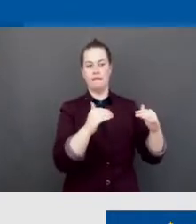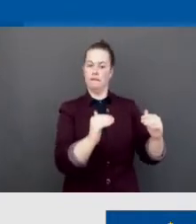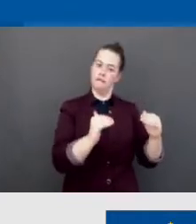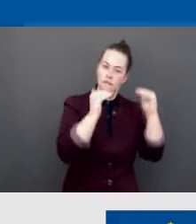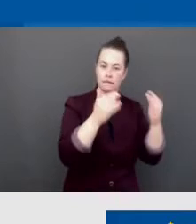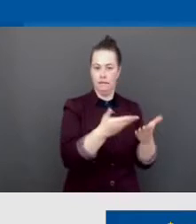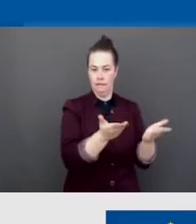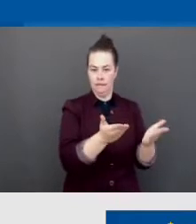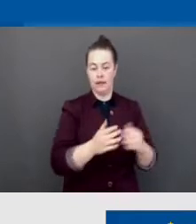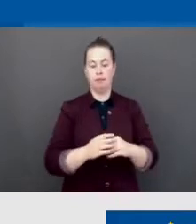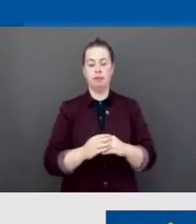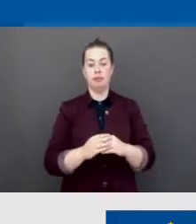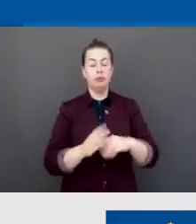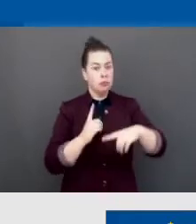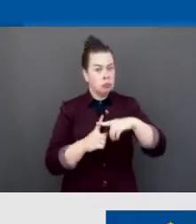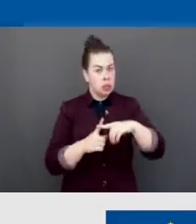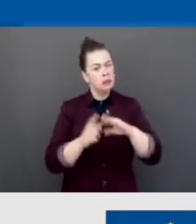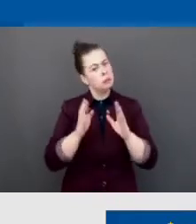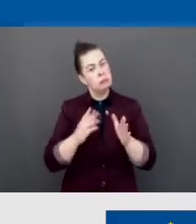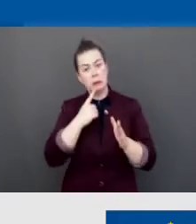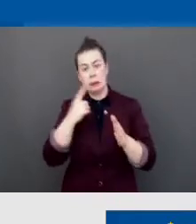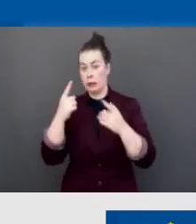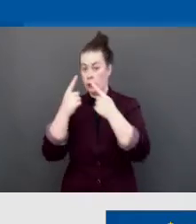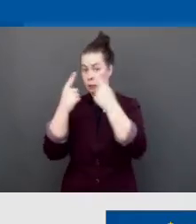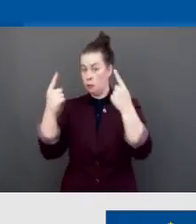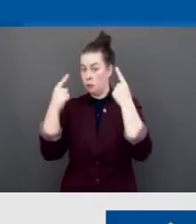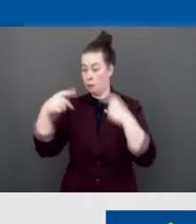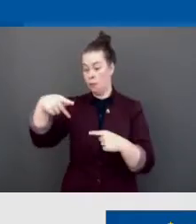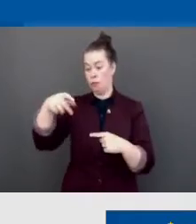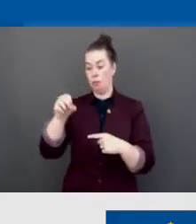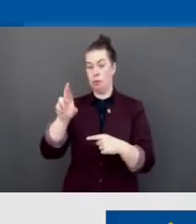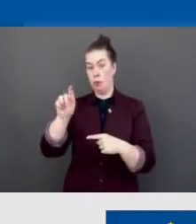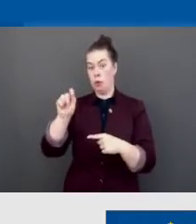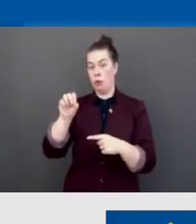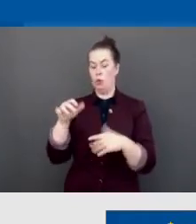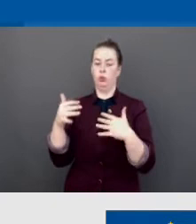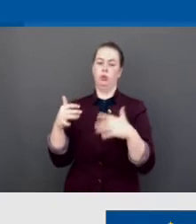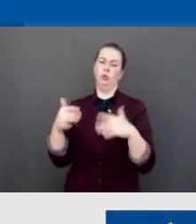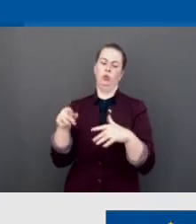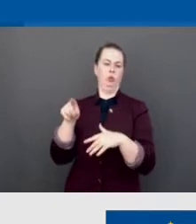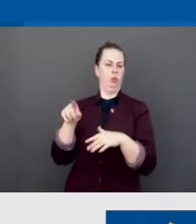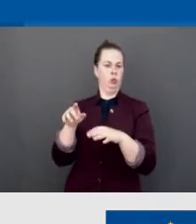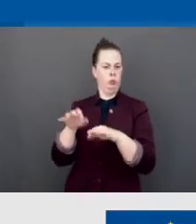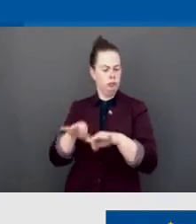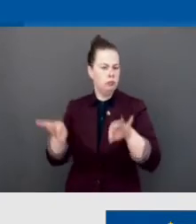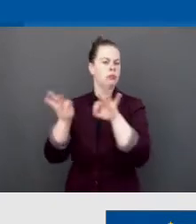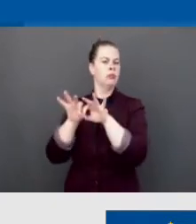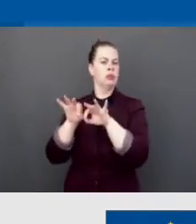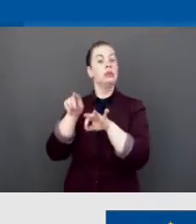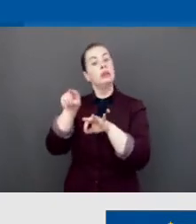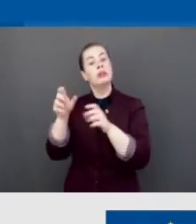Moreover, it's critical to highlight the role of University of Porto in this process of